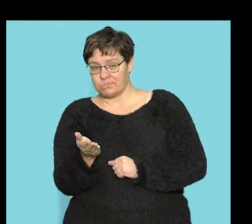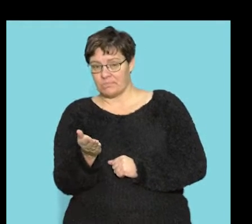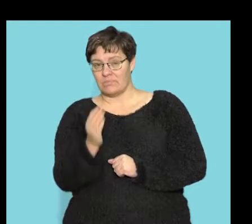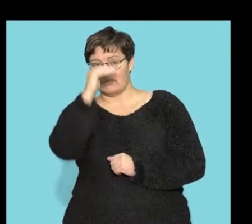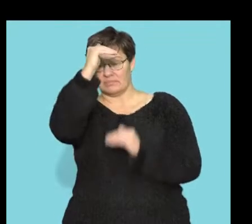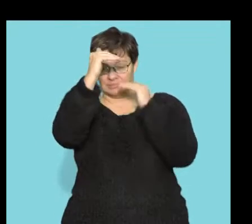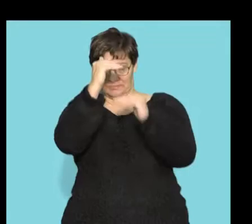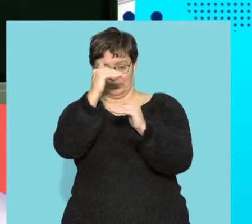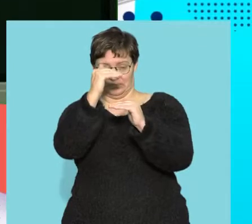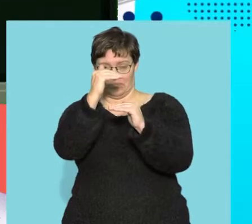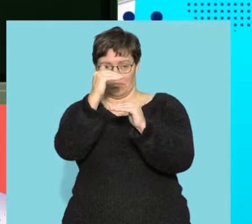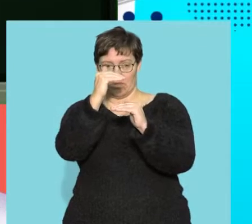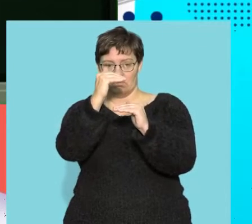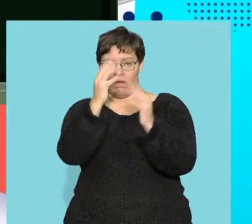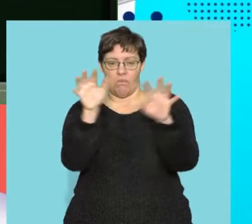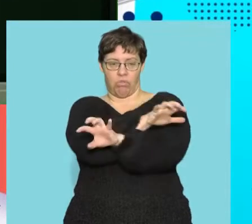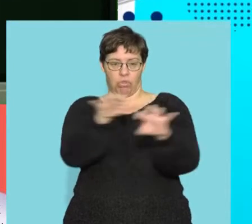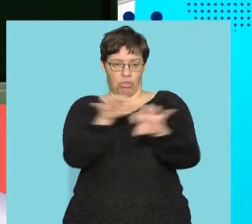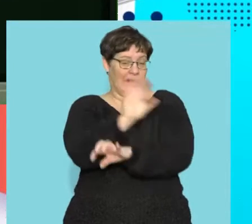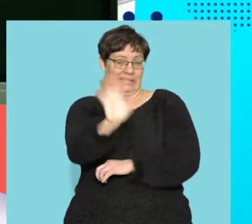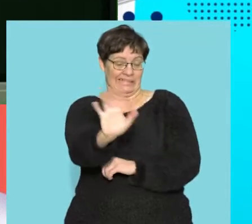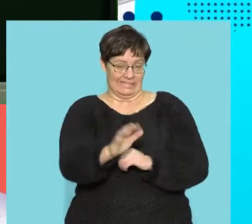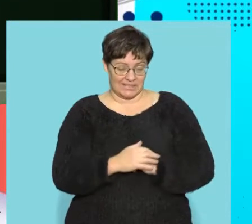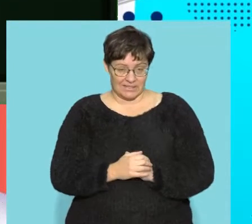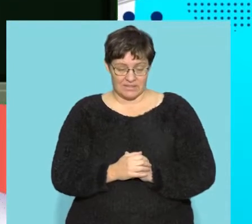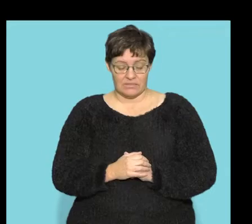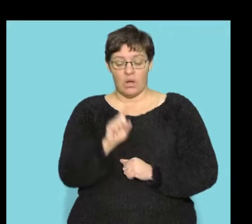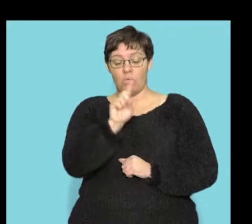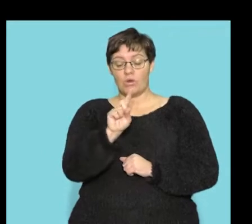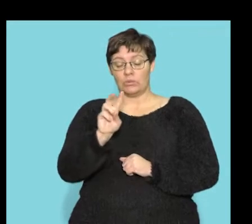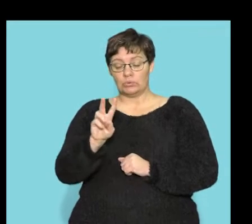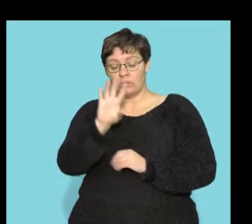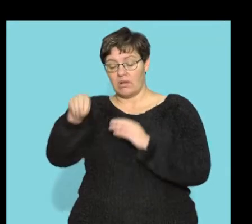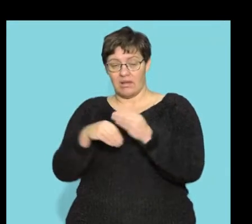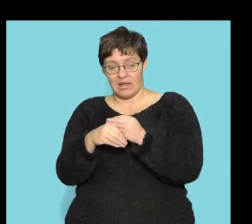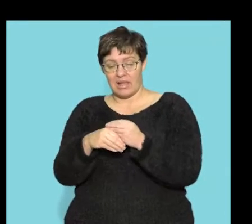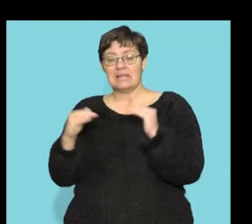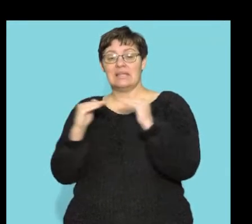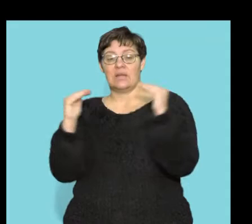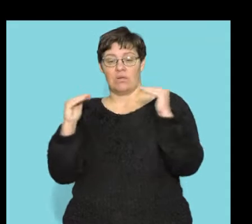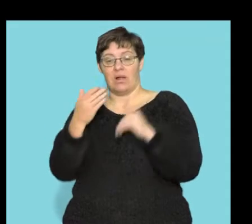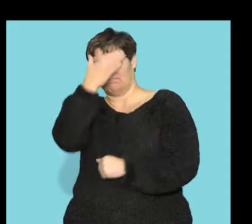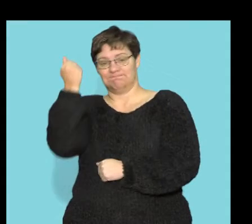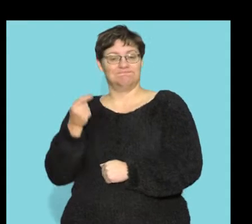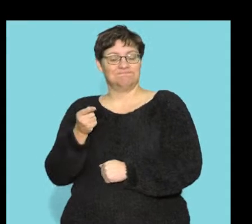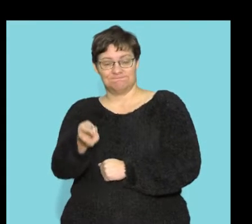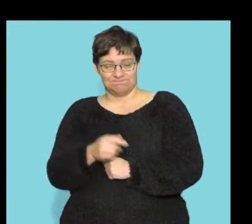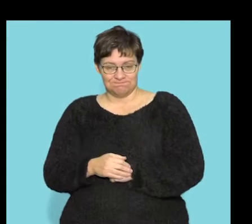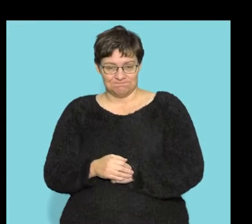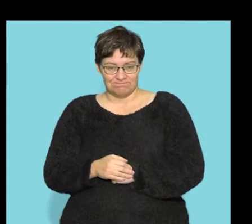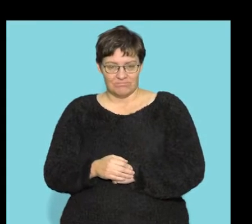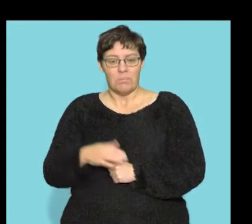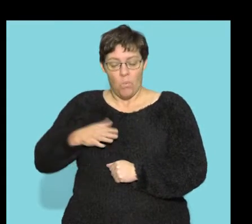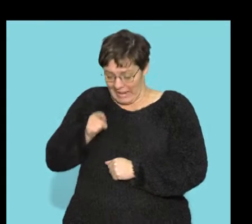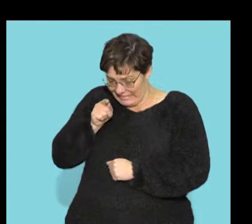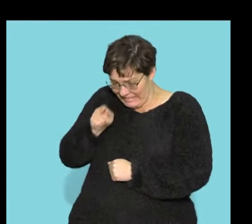underneath one another, right? So that you don't mix up your calculation. The 112 is equal to my unknown.